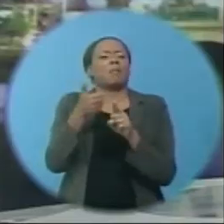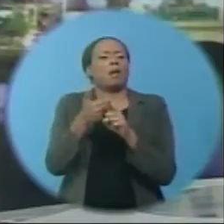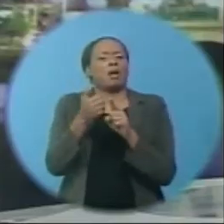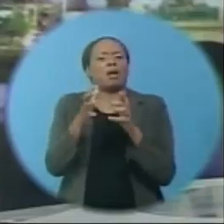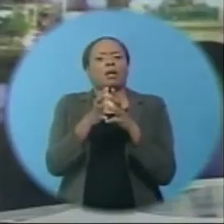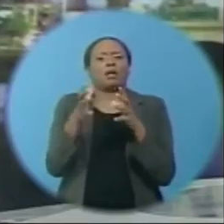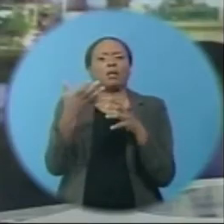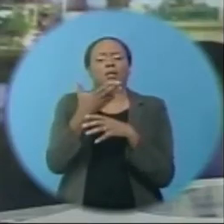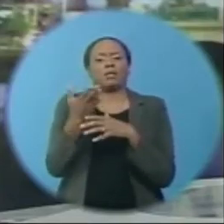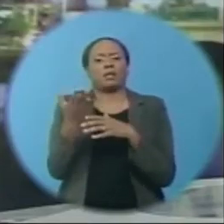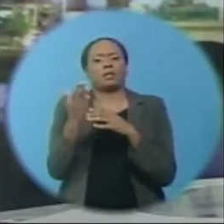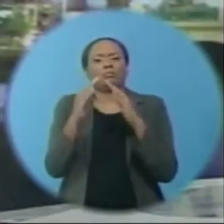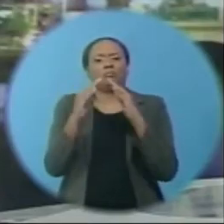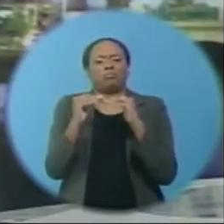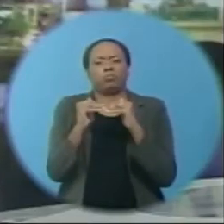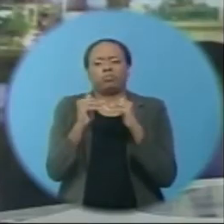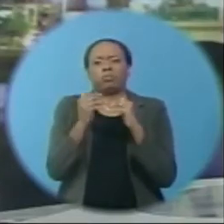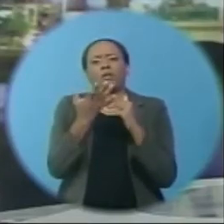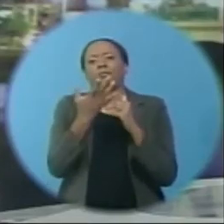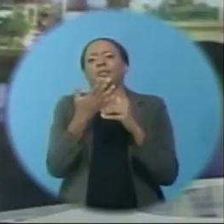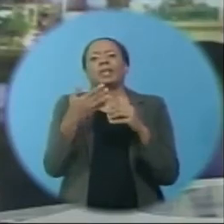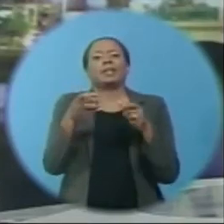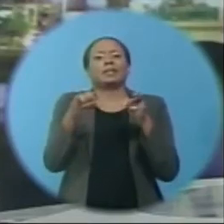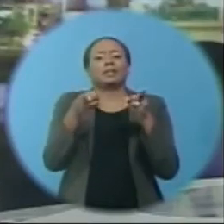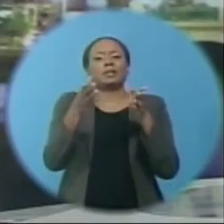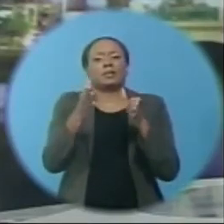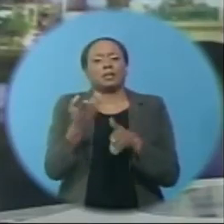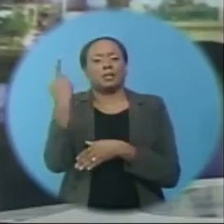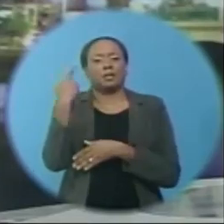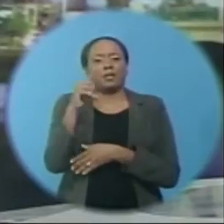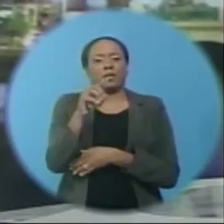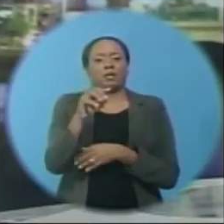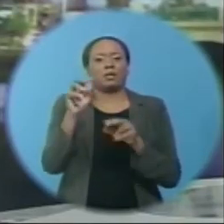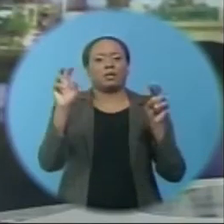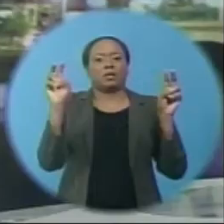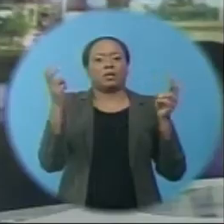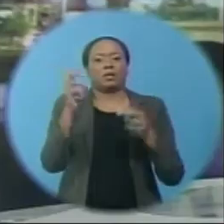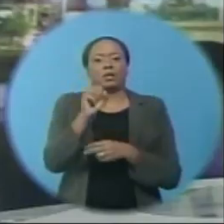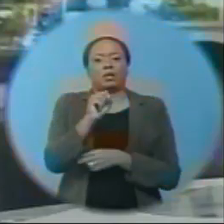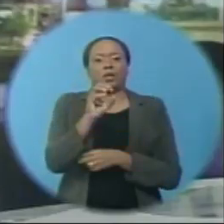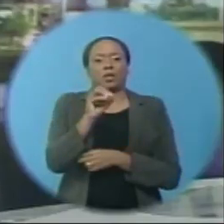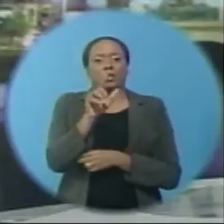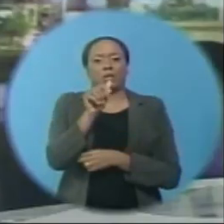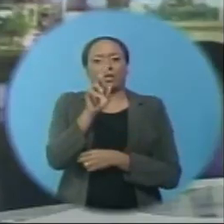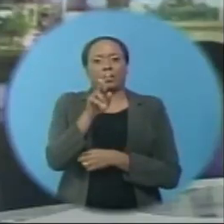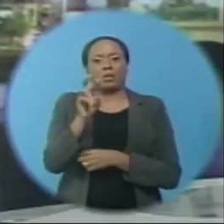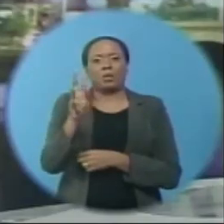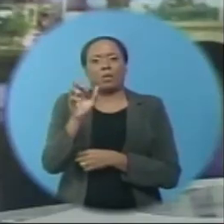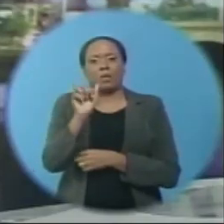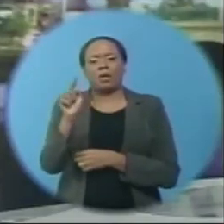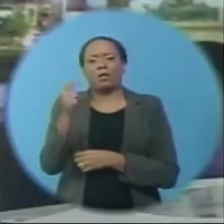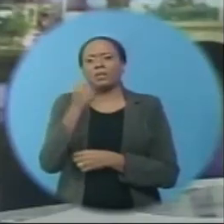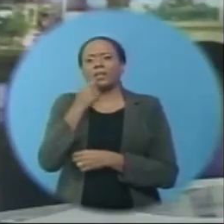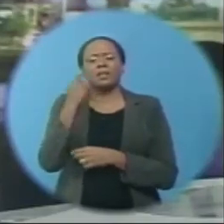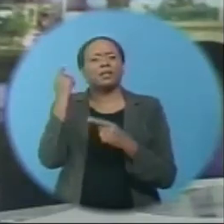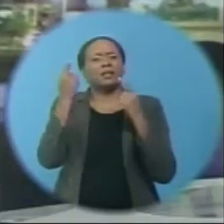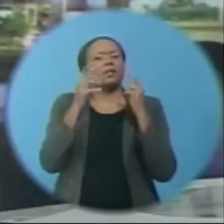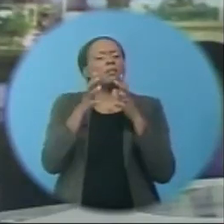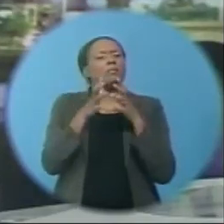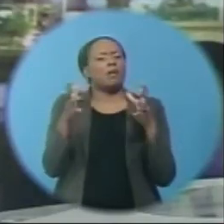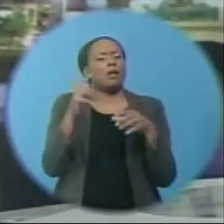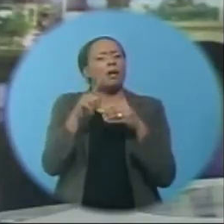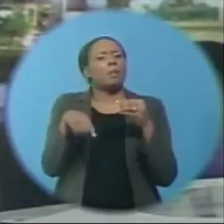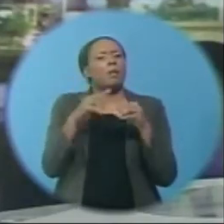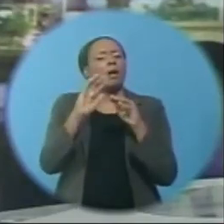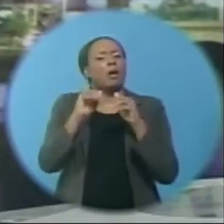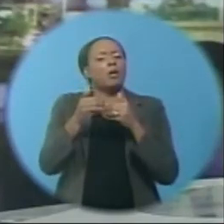departments housed in those buildings. Managing Director of Solar Watt, Joshua Hunt, says lots of consideration has been given to